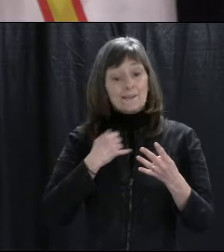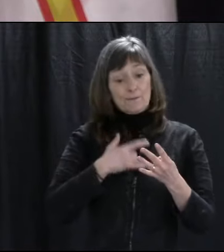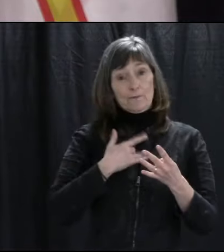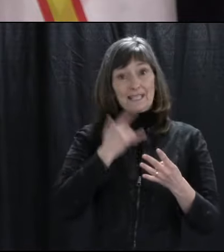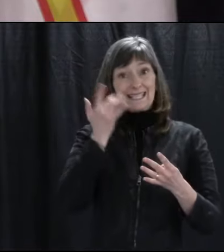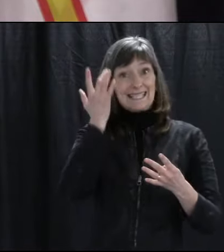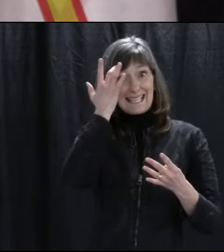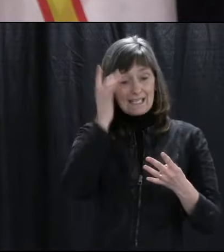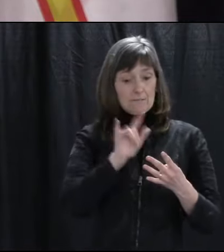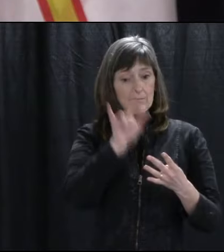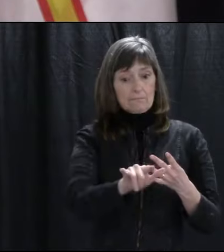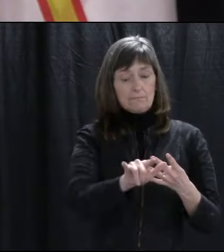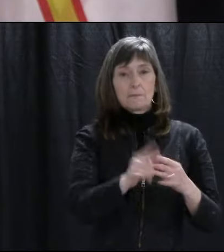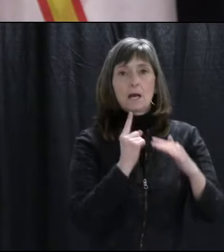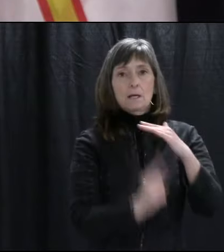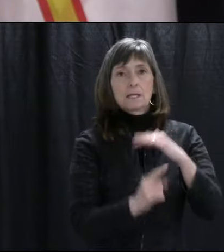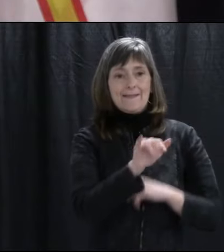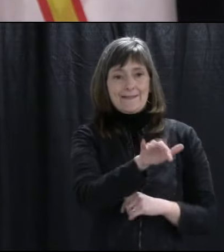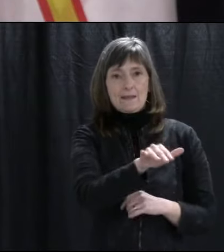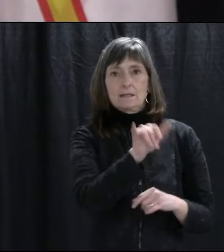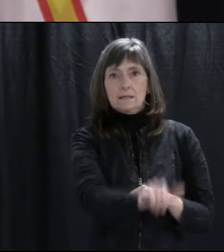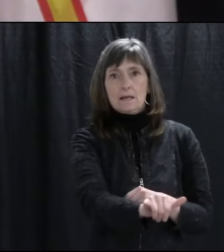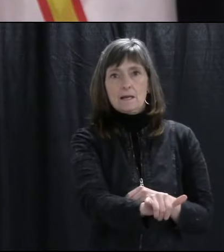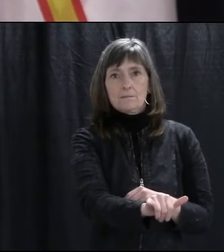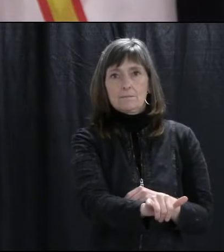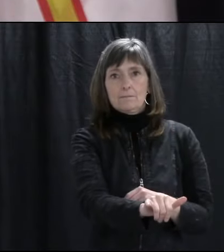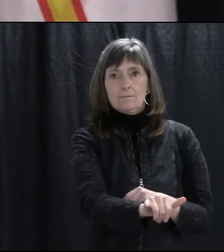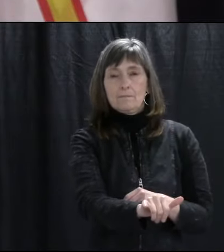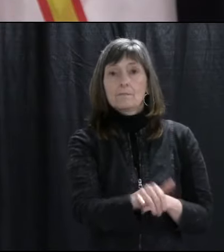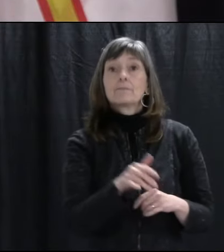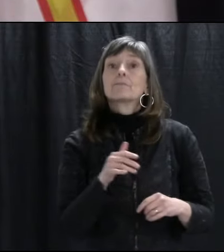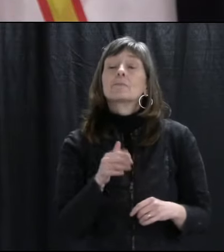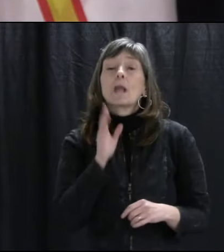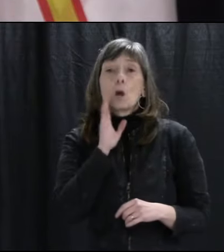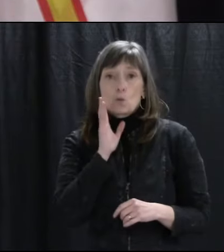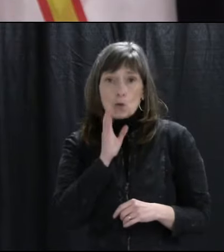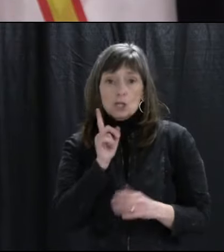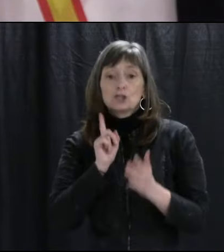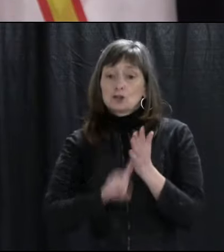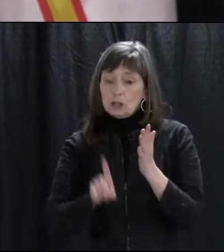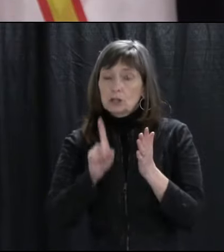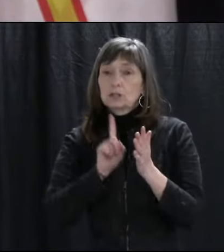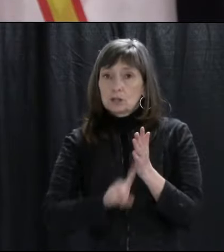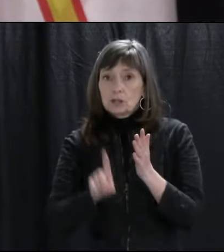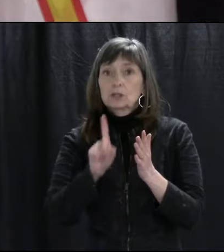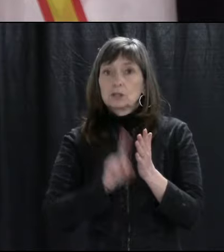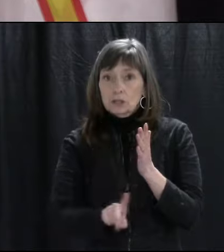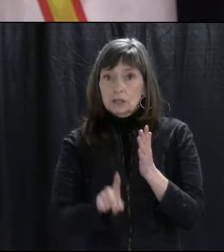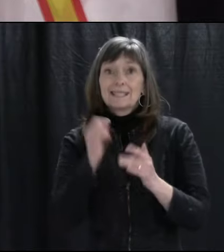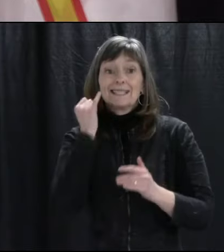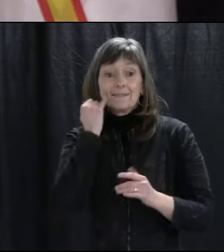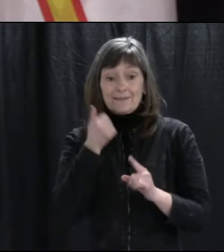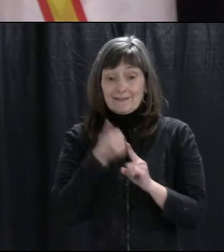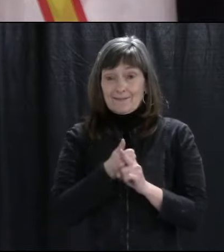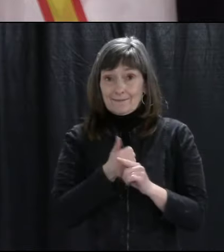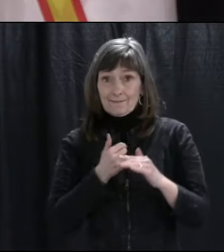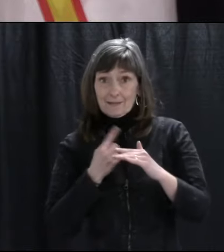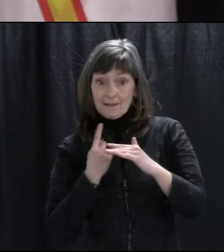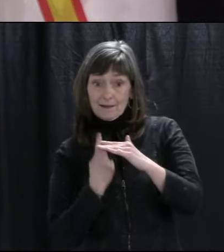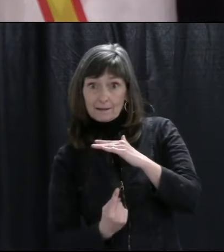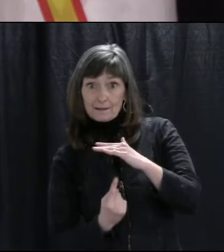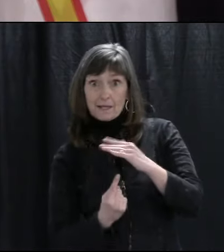random checks throughout your 14-day self-isolation. If you're self-isolation as you